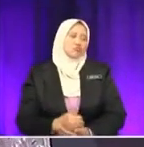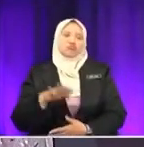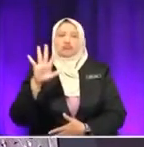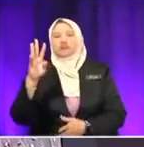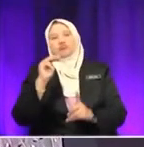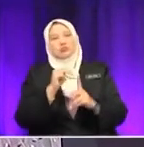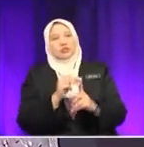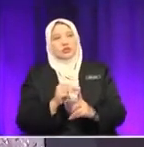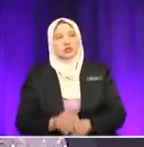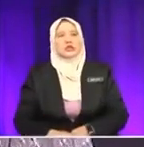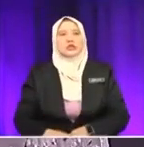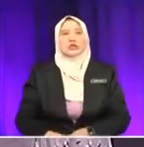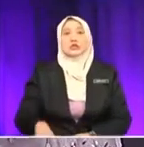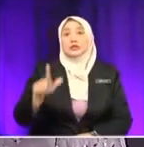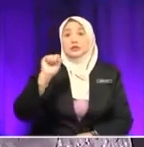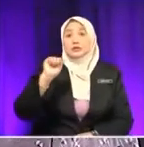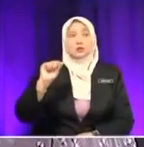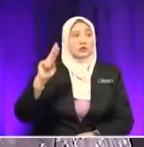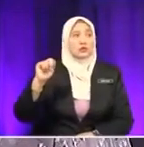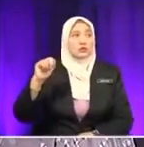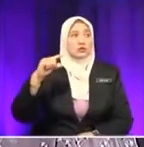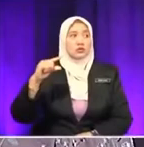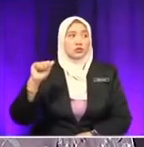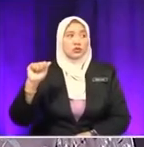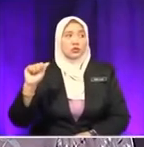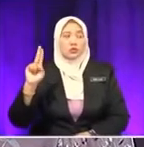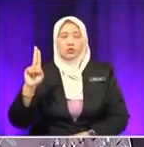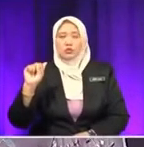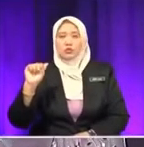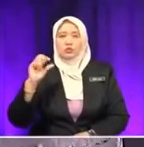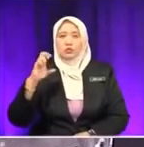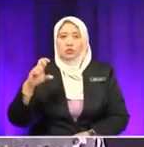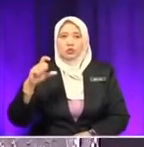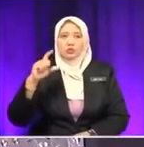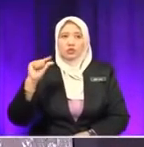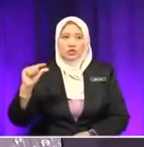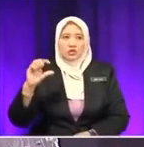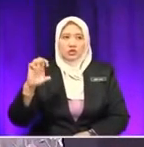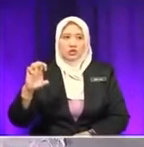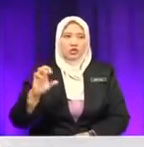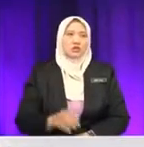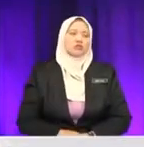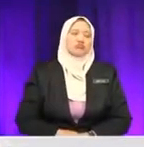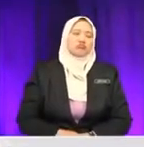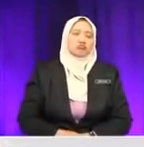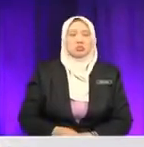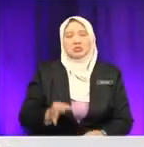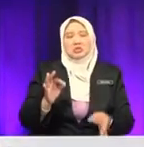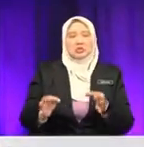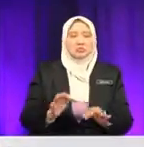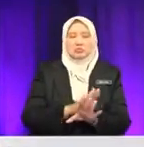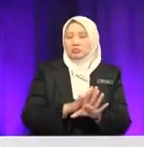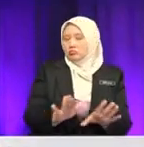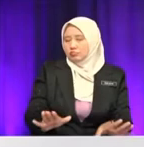forever, language. Mm-hmm. But don't forget and don't be afraid. If you can't score language, you have other parts